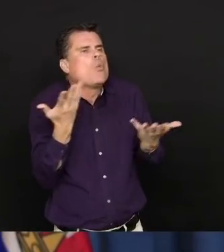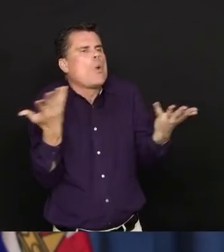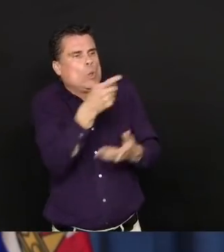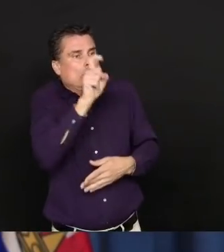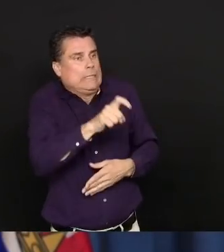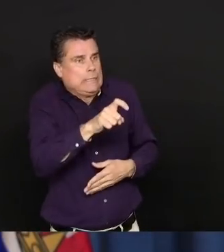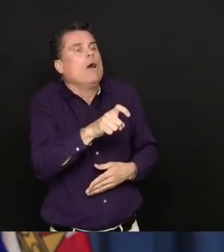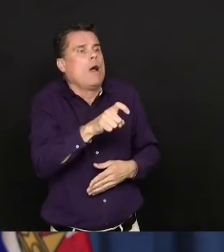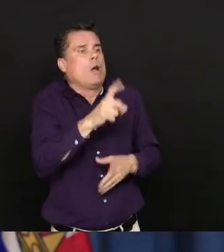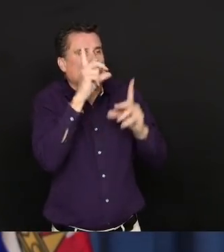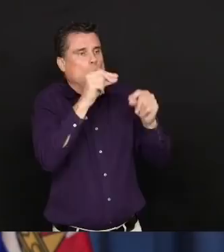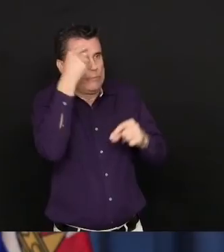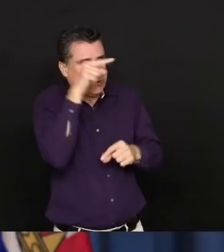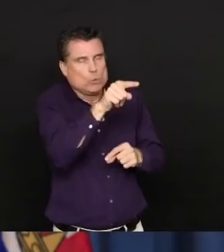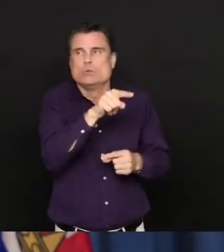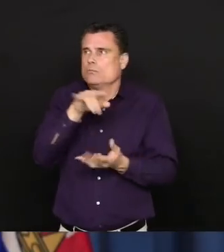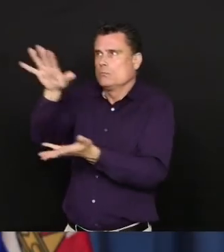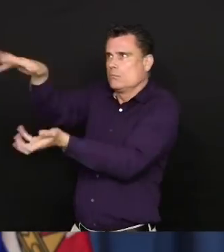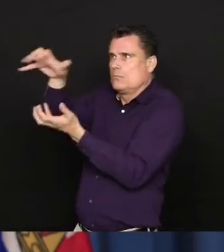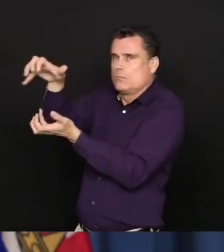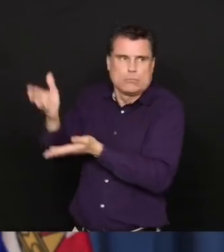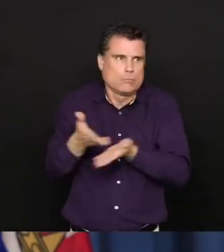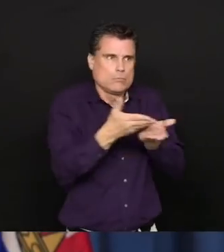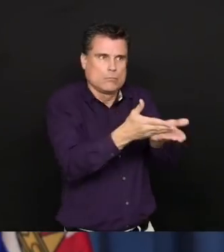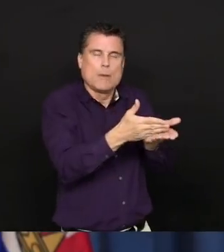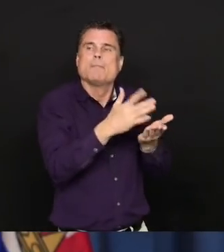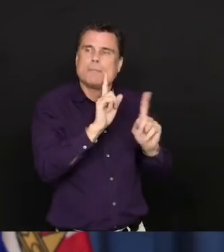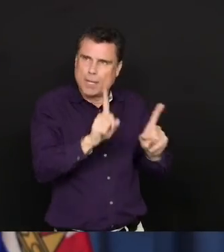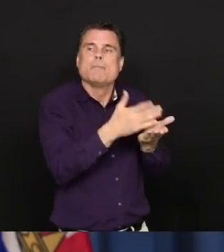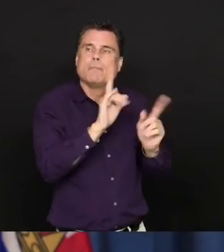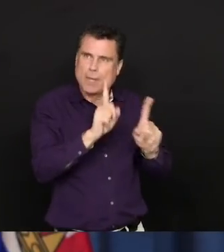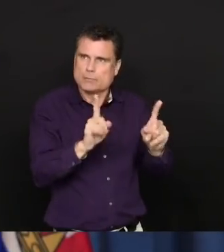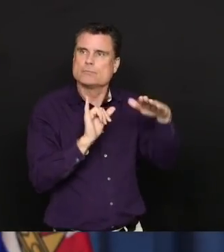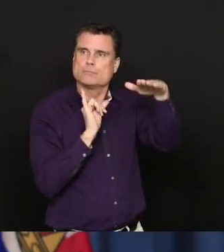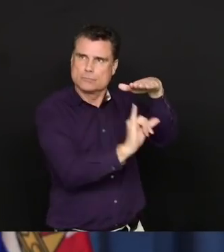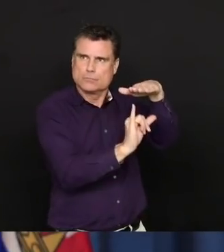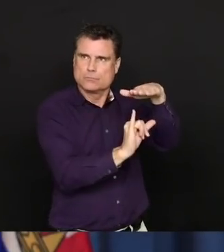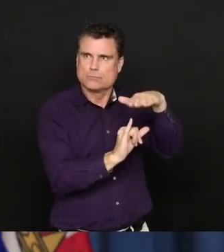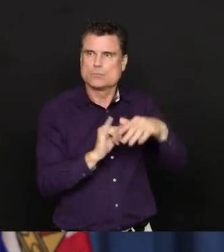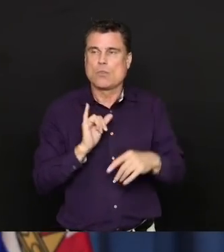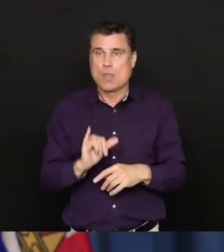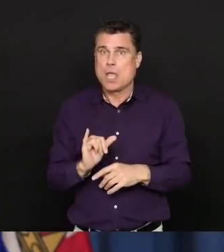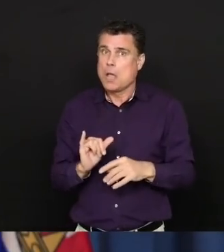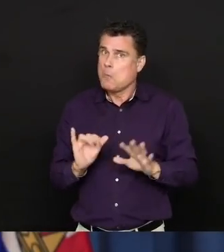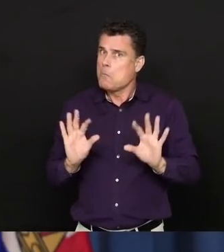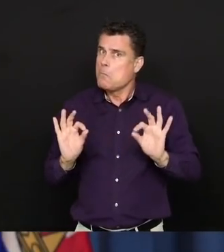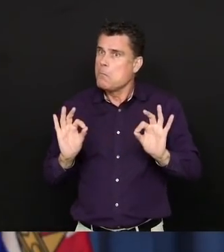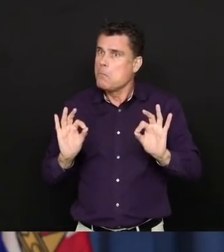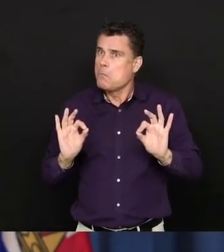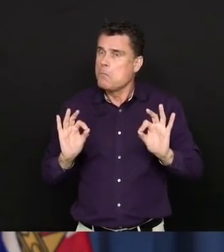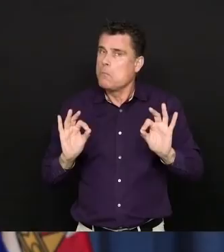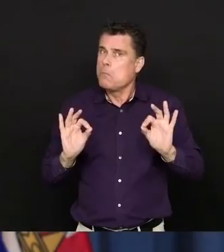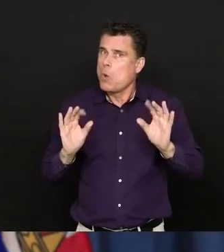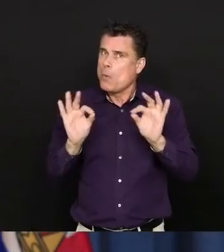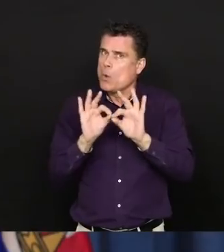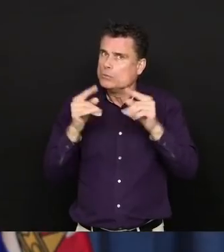require a much stronger, robust presence at borders and at airports.